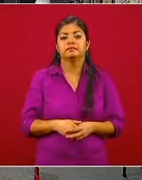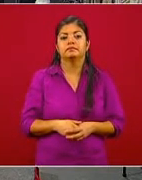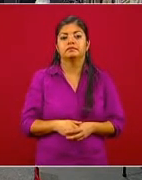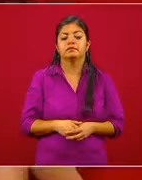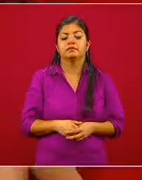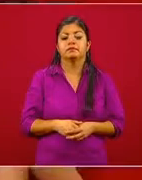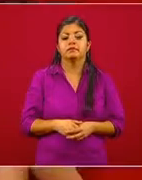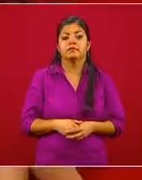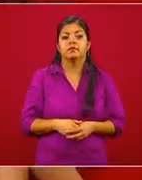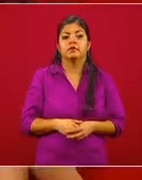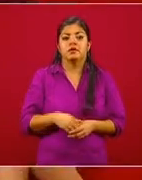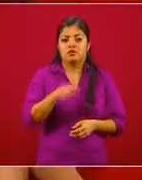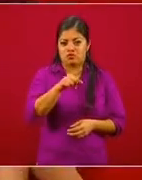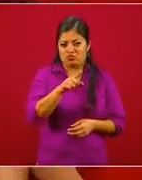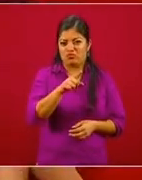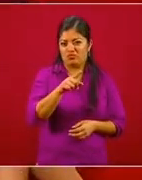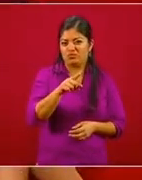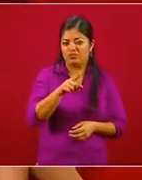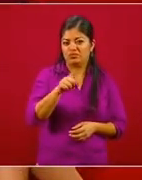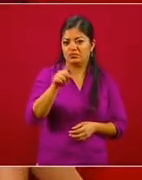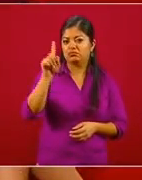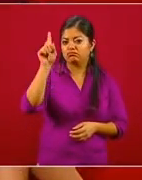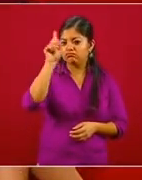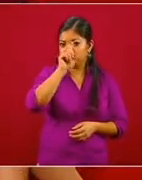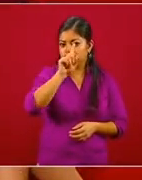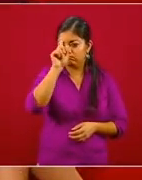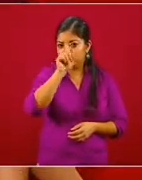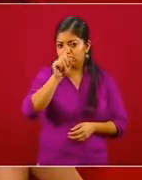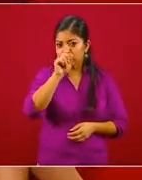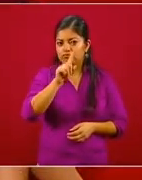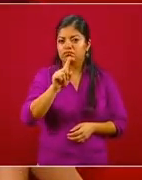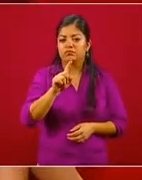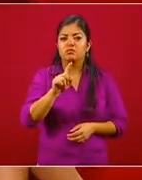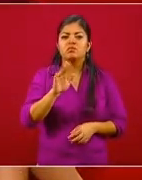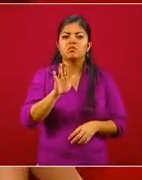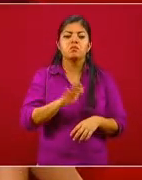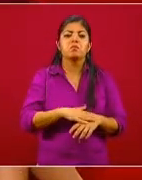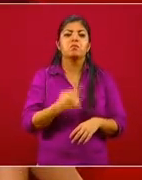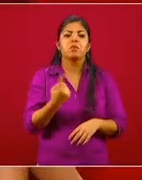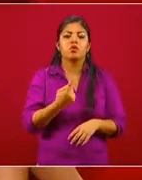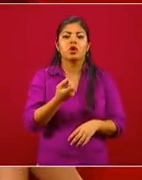situation in this specific region. Thank you, Doctor.